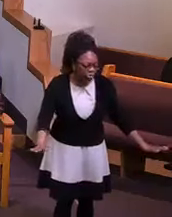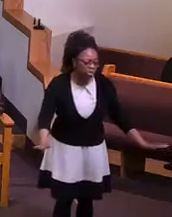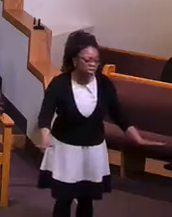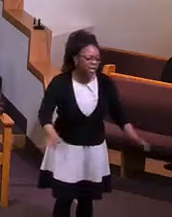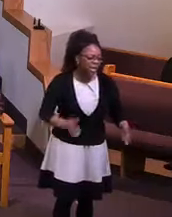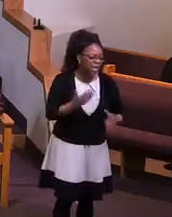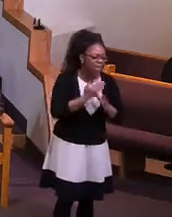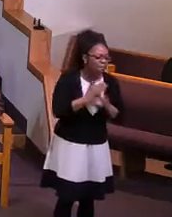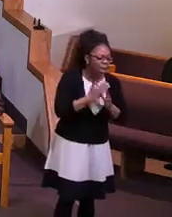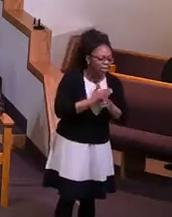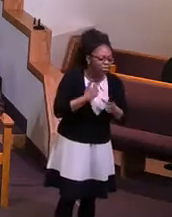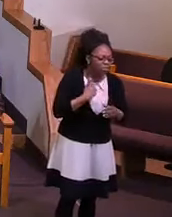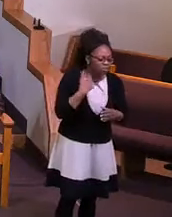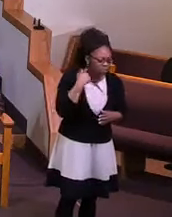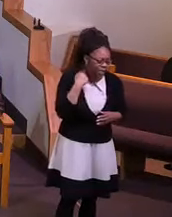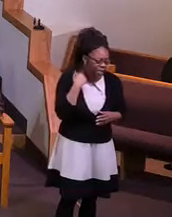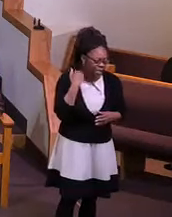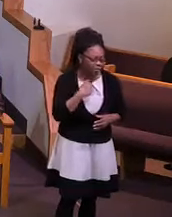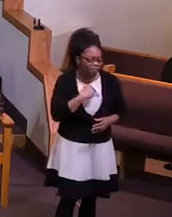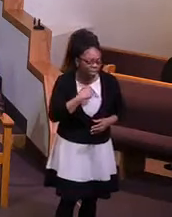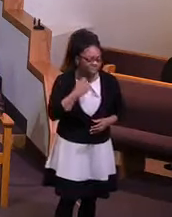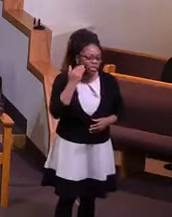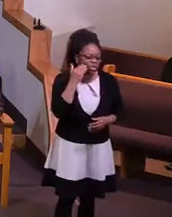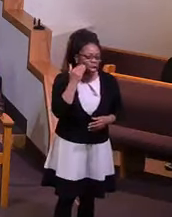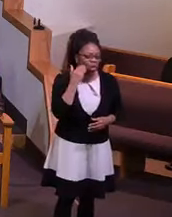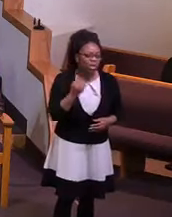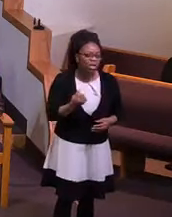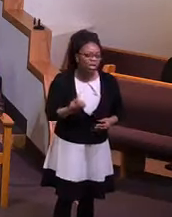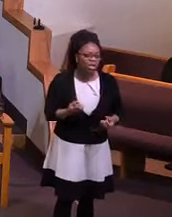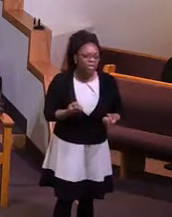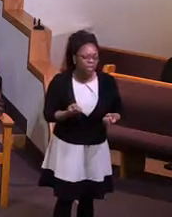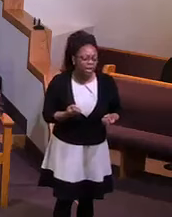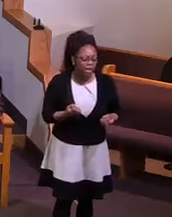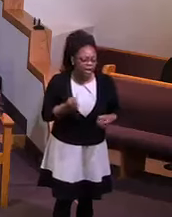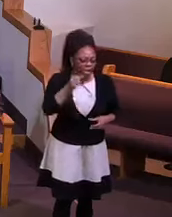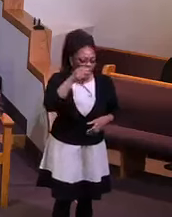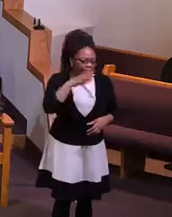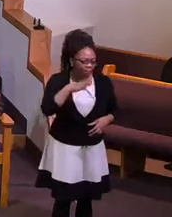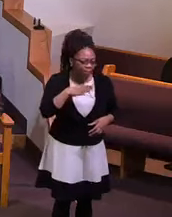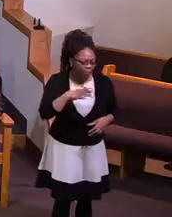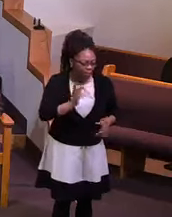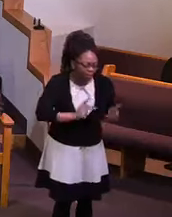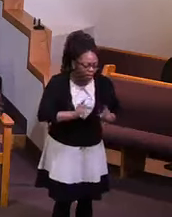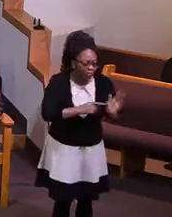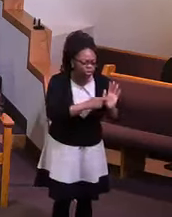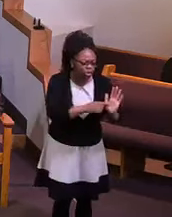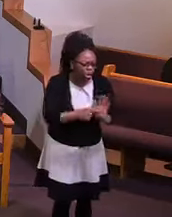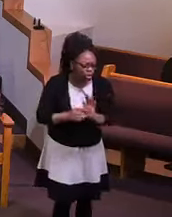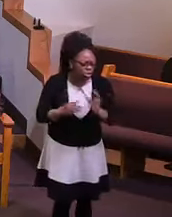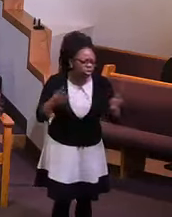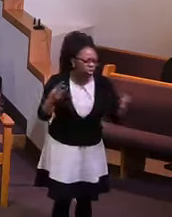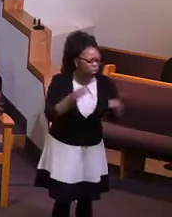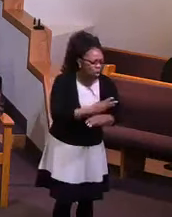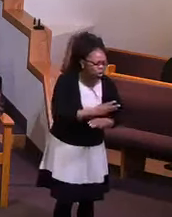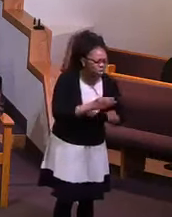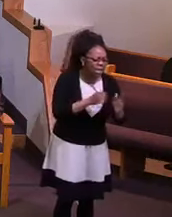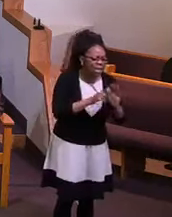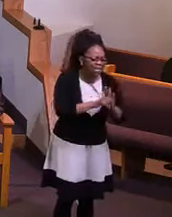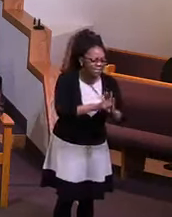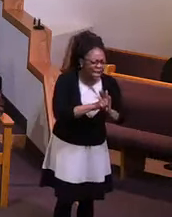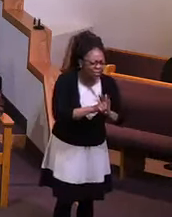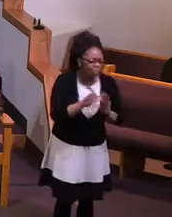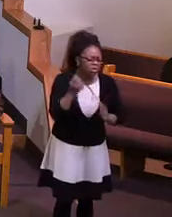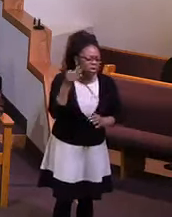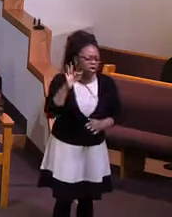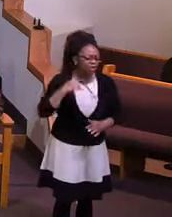bothers me to know the media always tend to show us as the worst and a mere example of us. It bothers me as more prisons